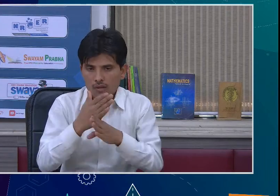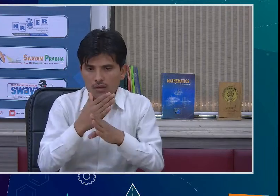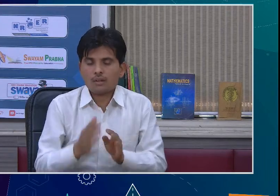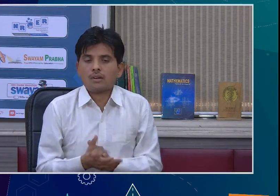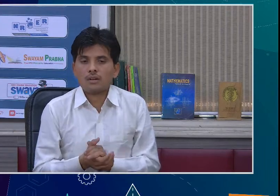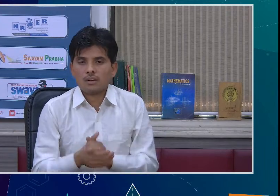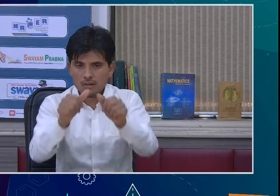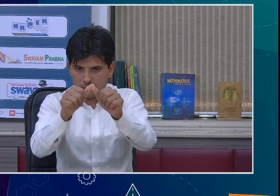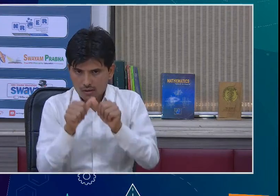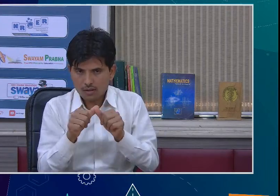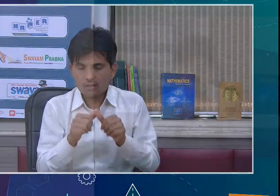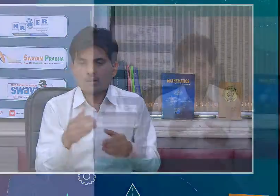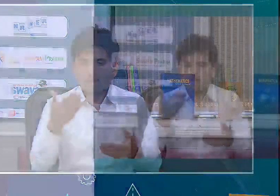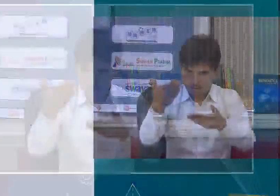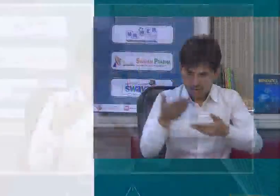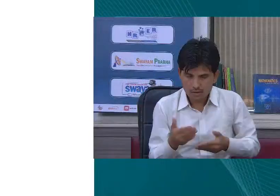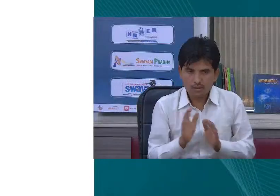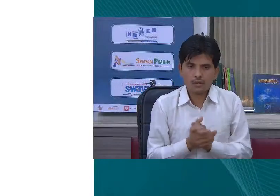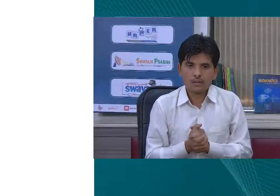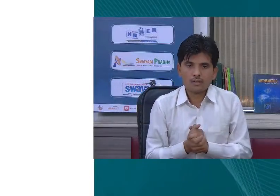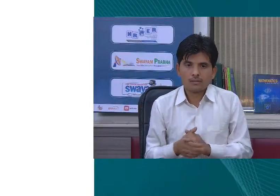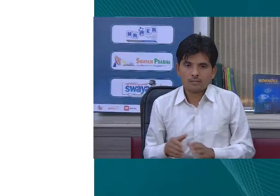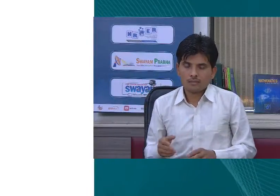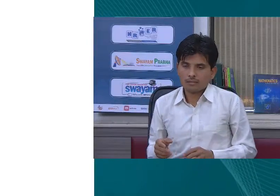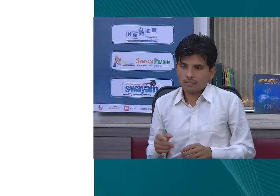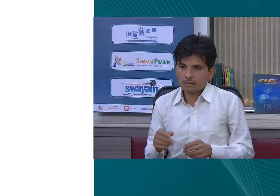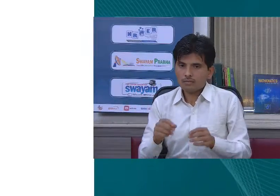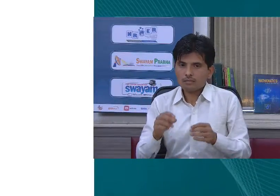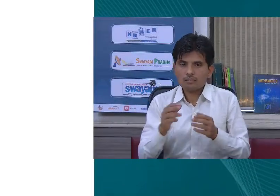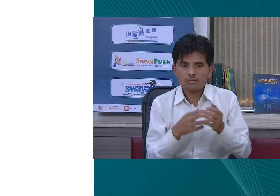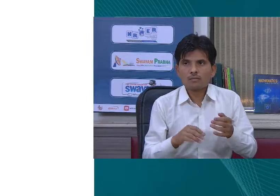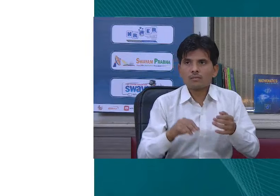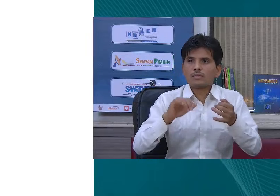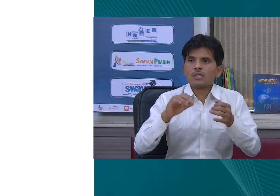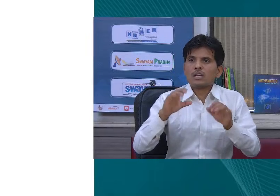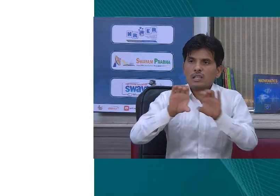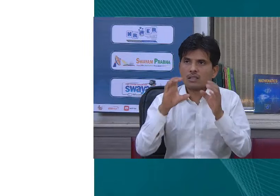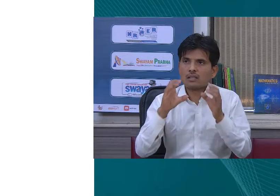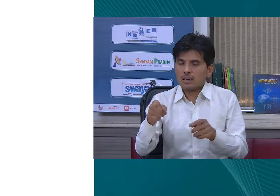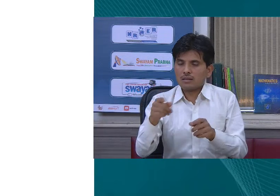your answers with us? Obviously, you have to mail them on